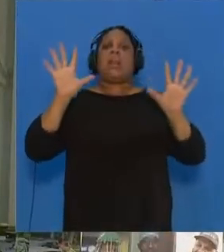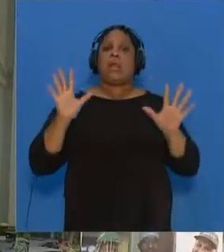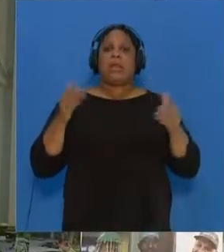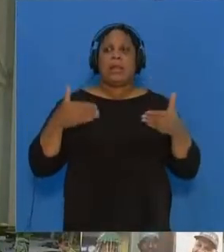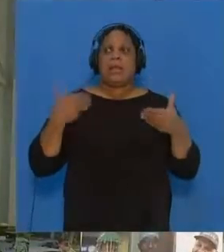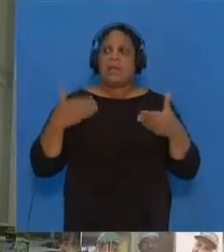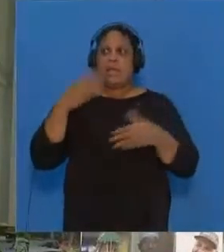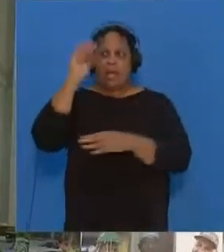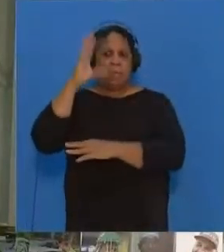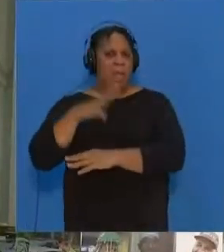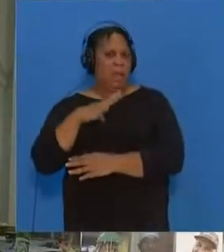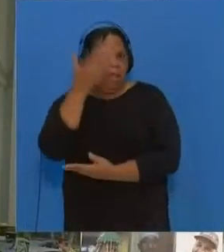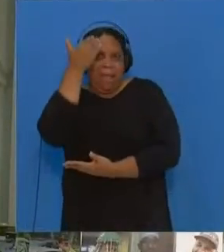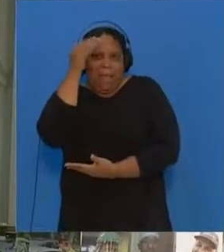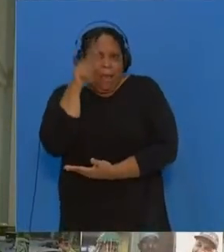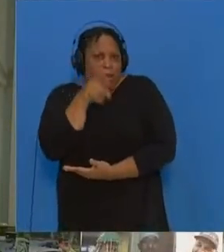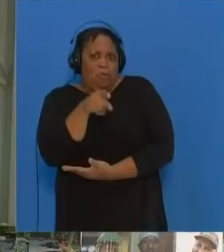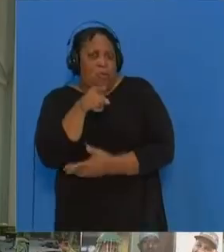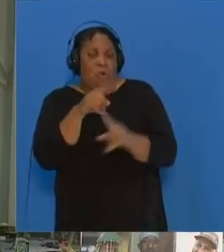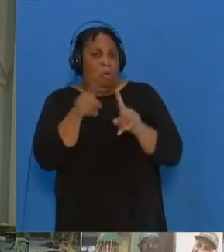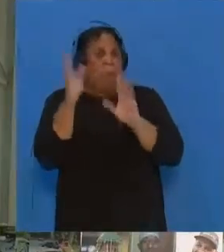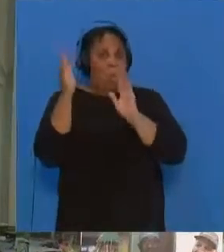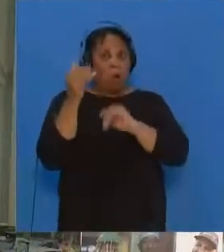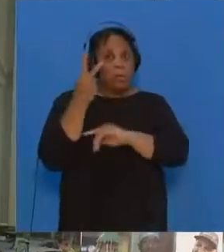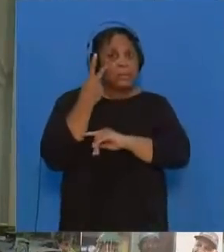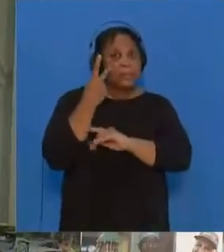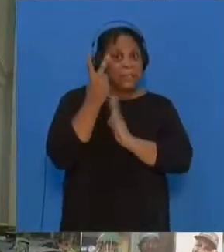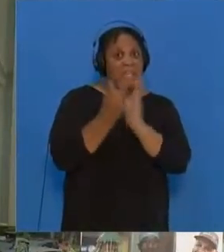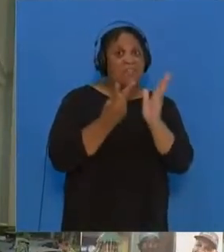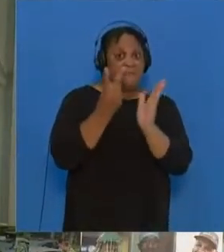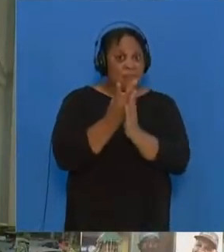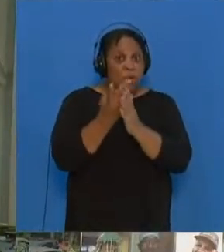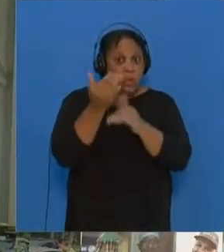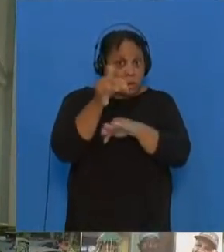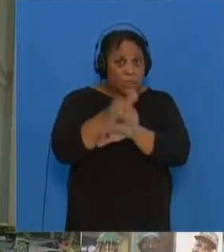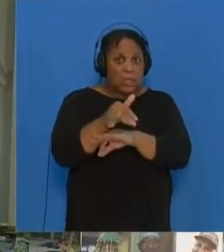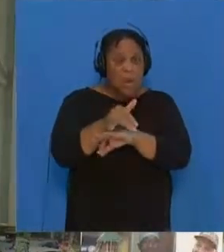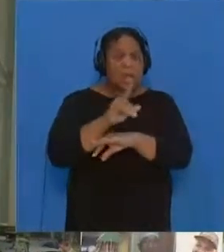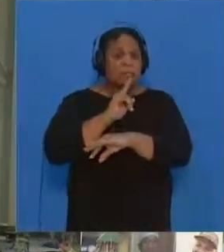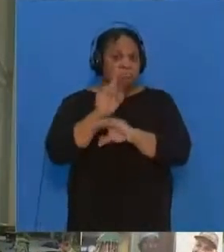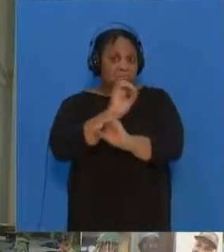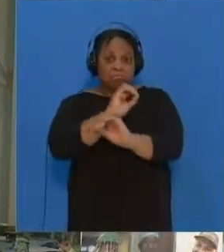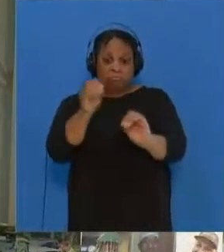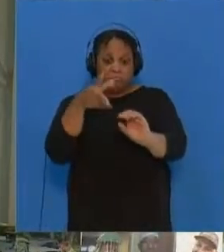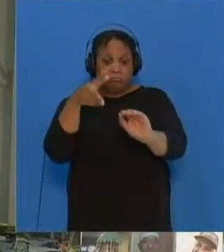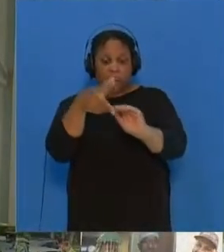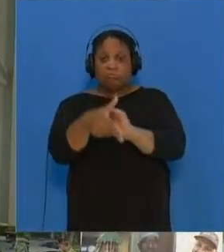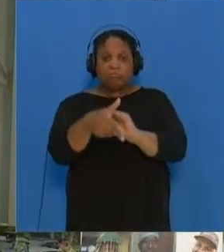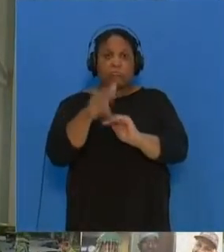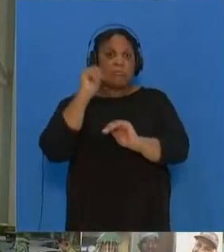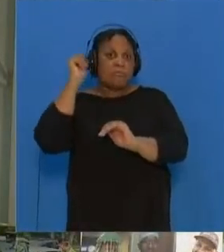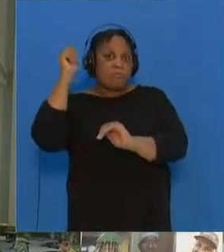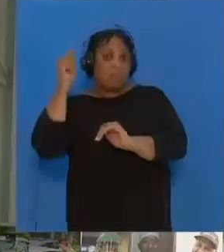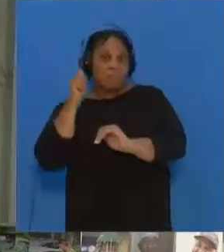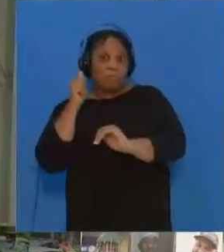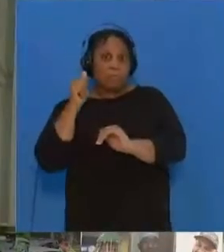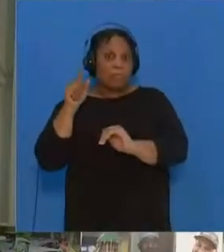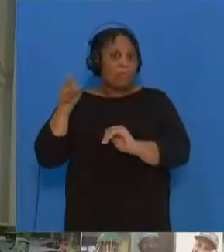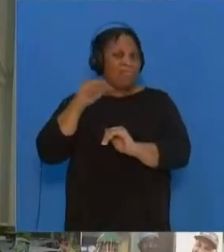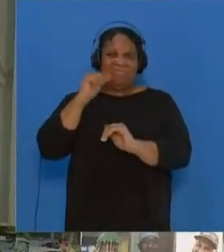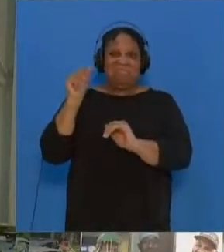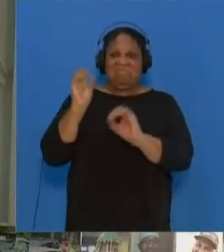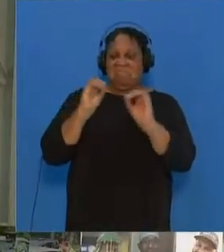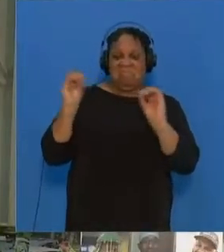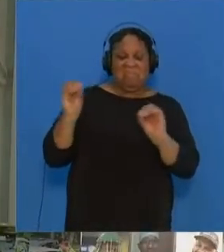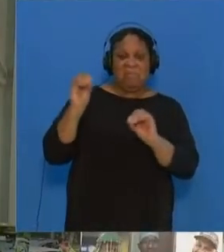Young man, I don't know you, but I'm hoping when I see the video tonight, there is no cut in the audio. She's a